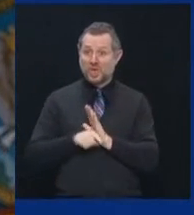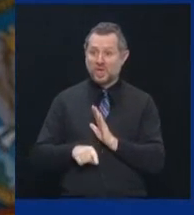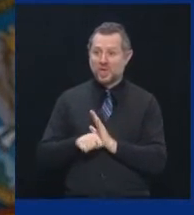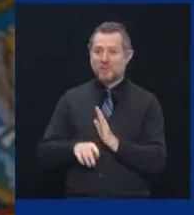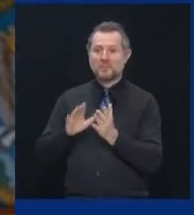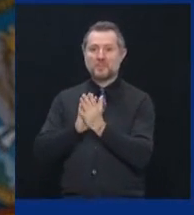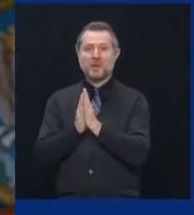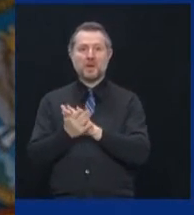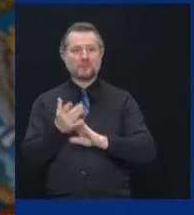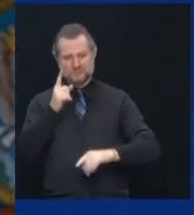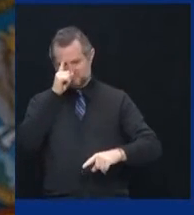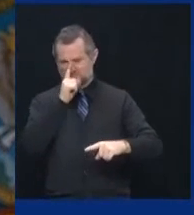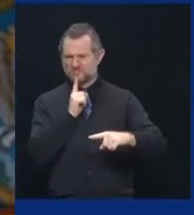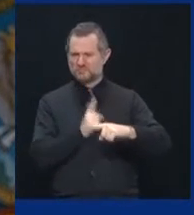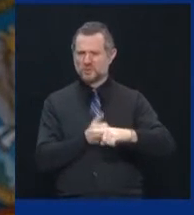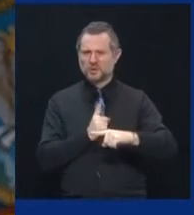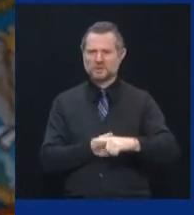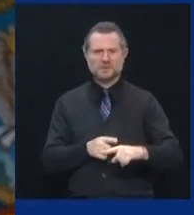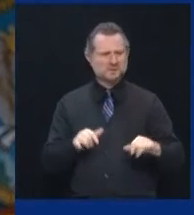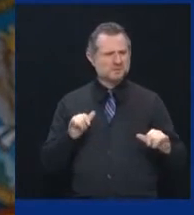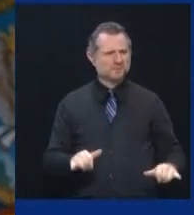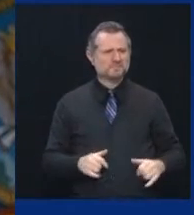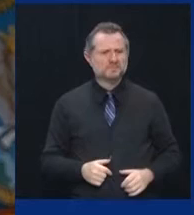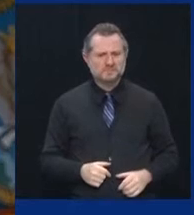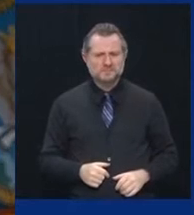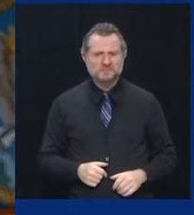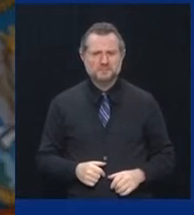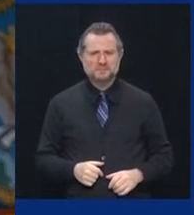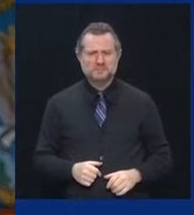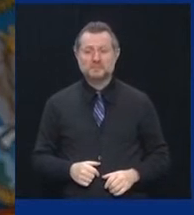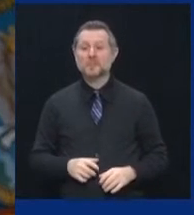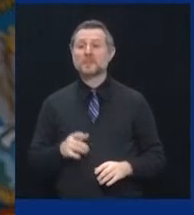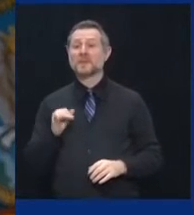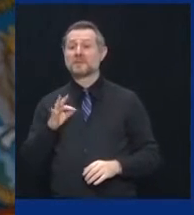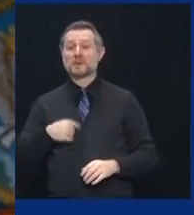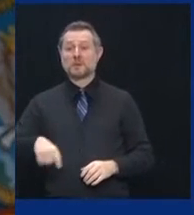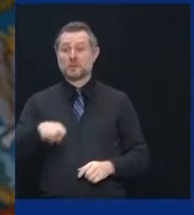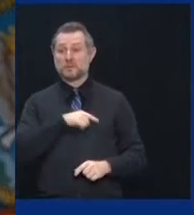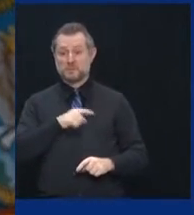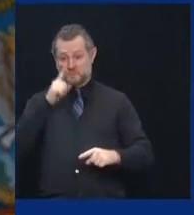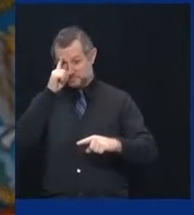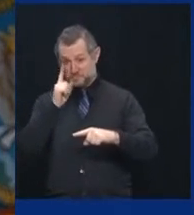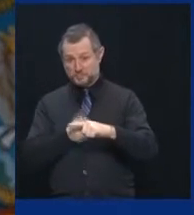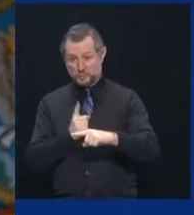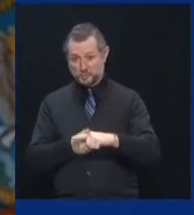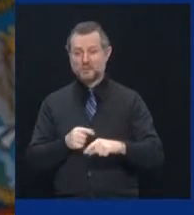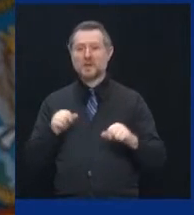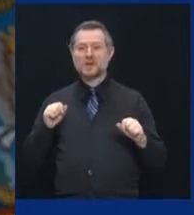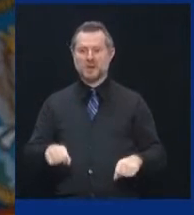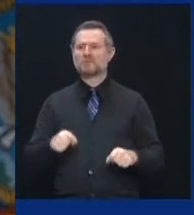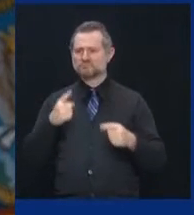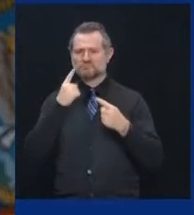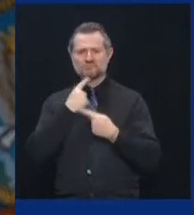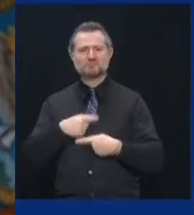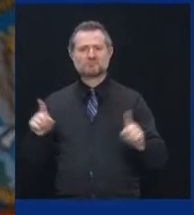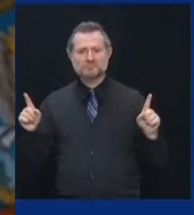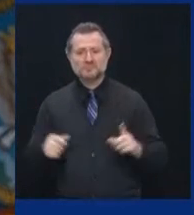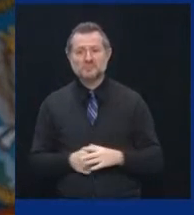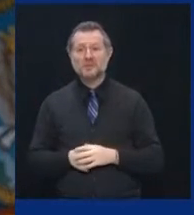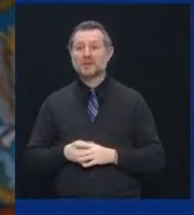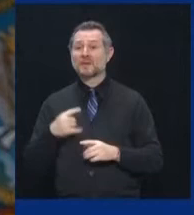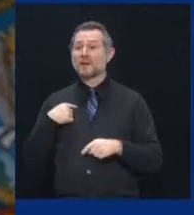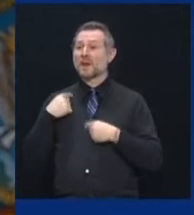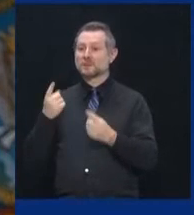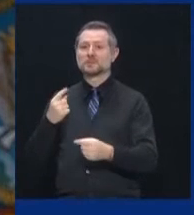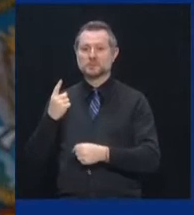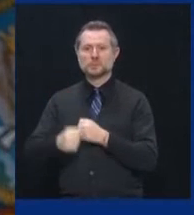self-confidence, when the voices of our better angels win the day. We have seen this over the past year, that